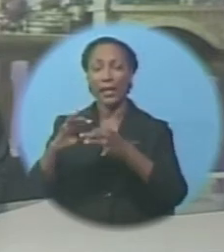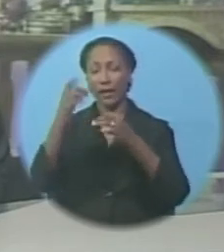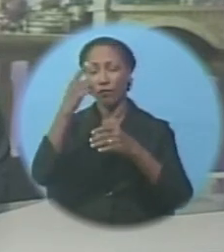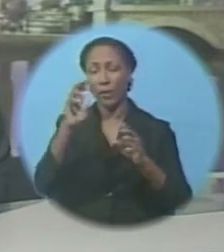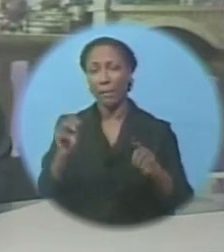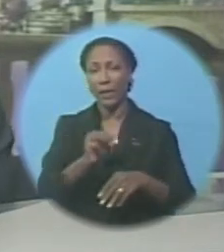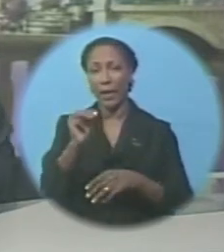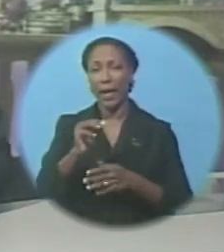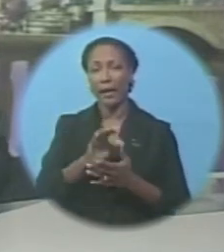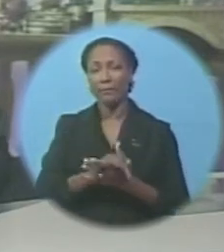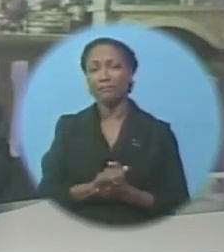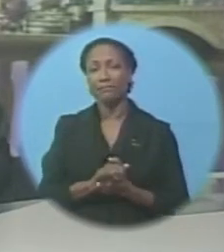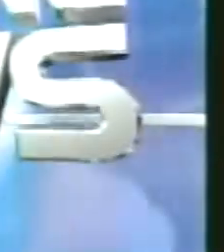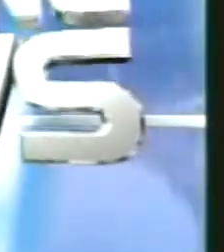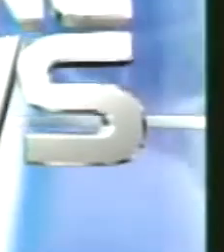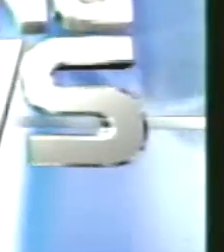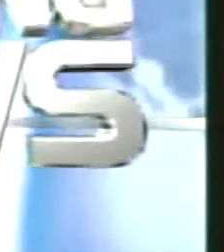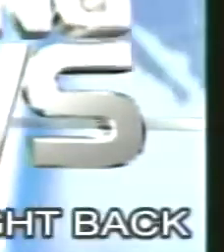us.